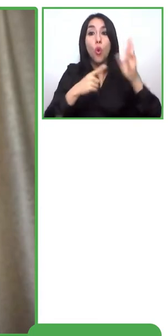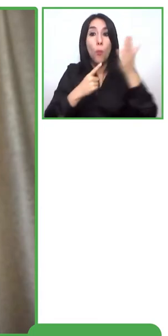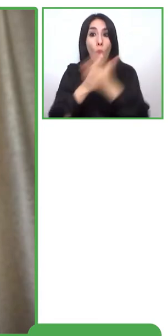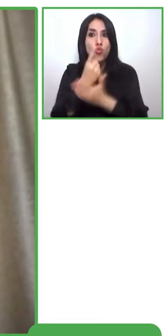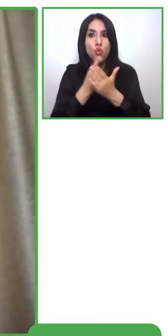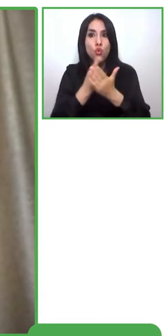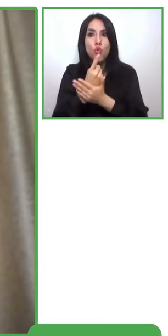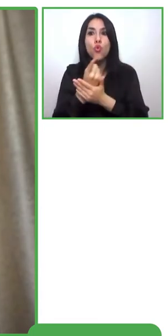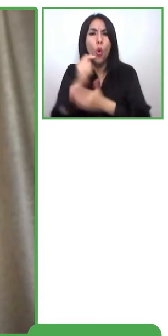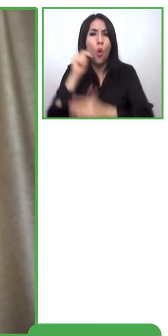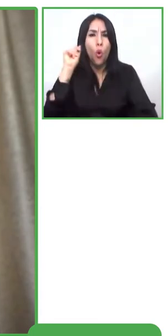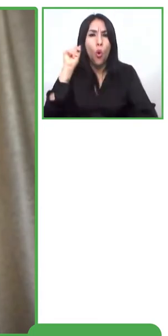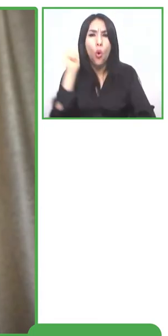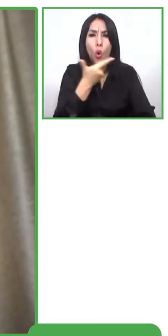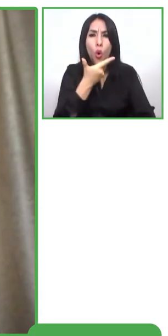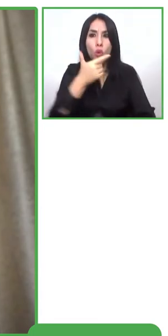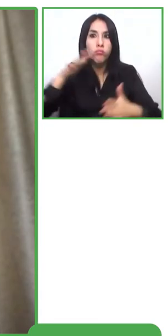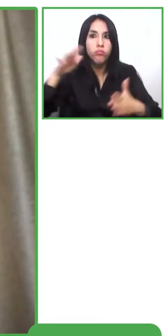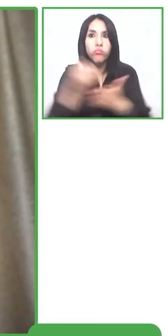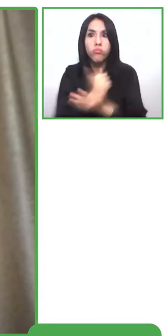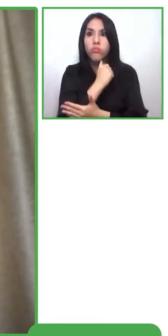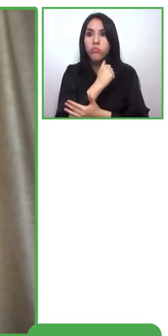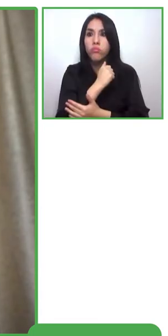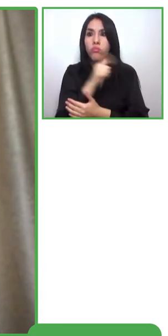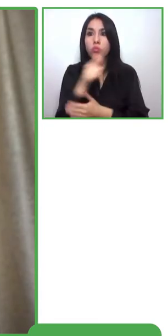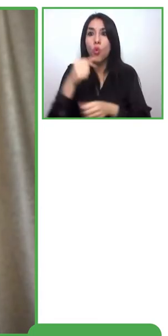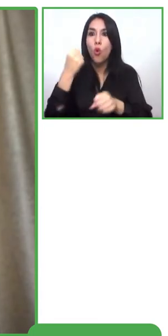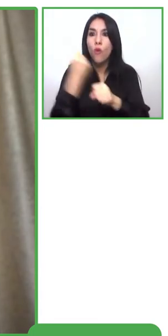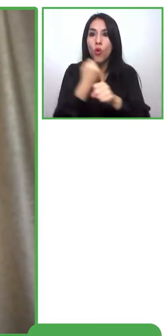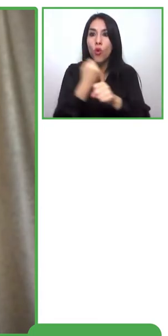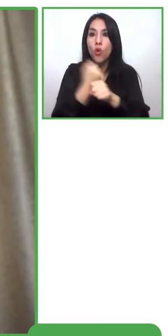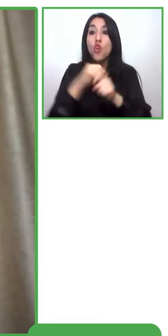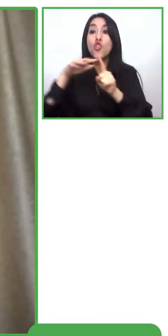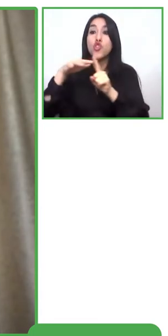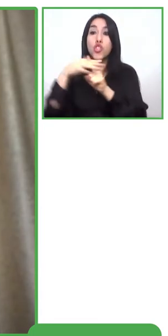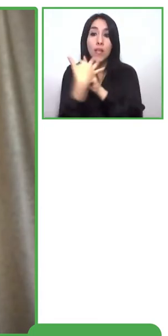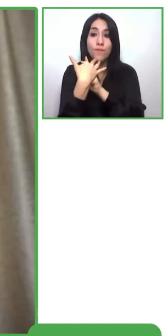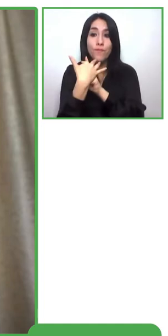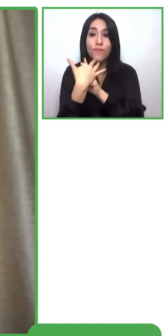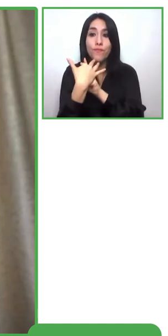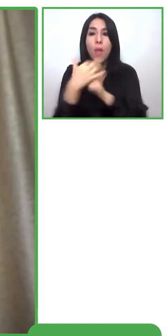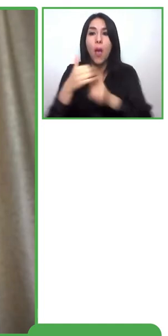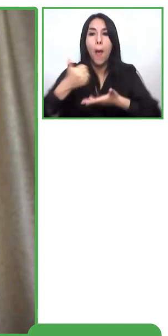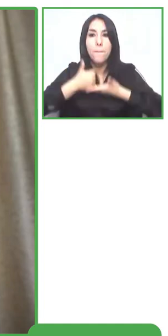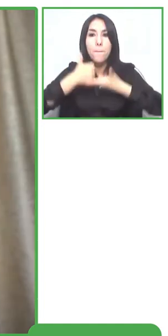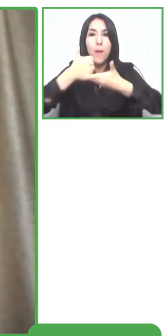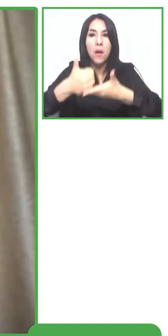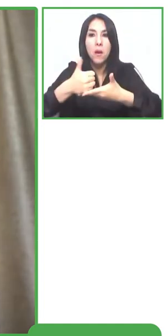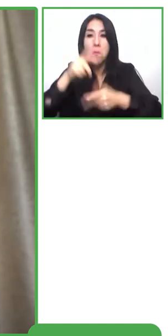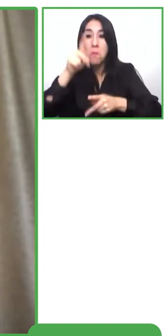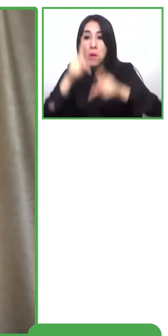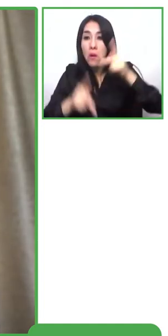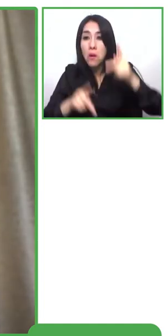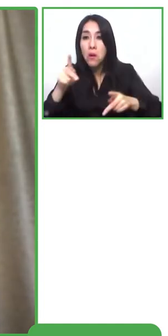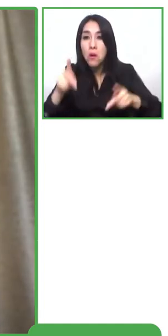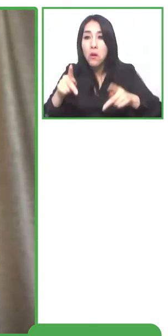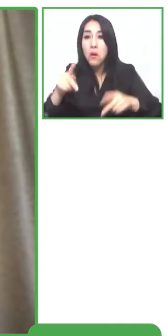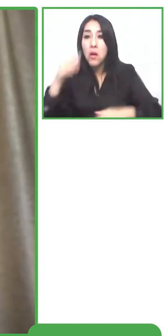to obtain. She's a social worker and she's helped people with many difficulties, with several